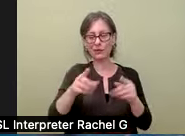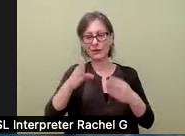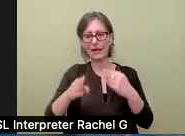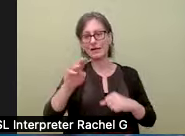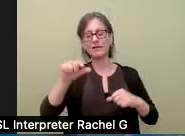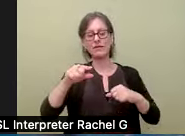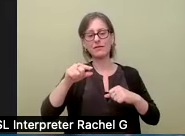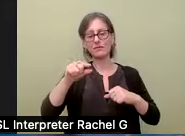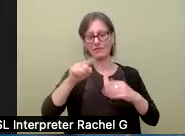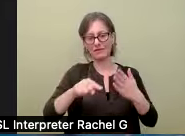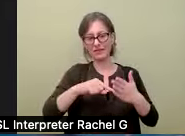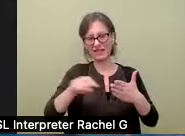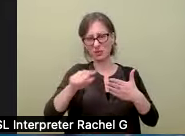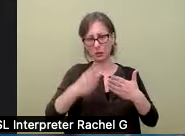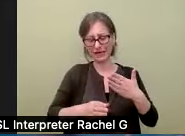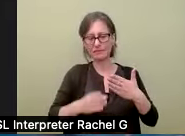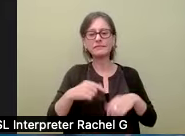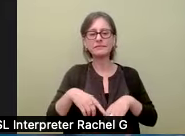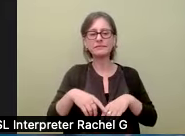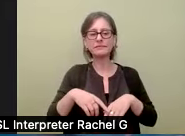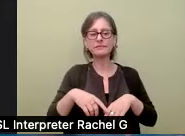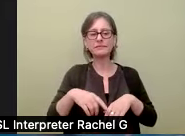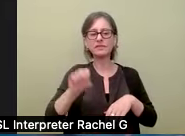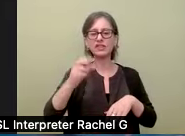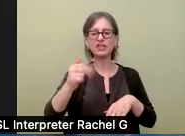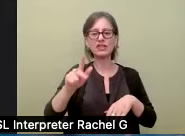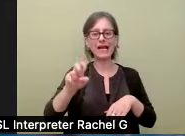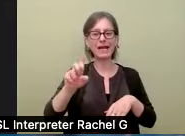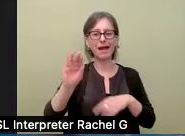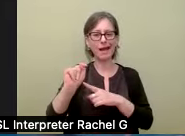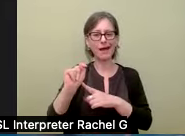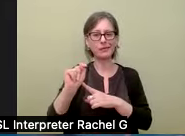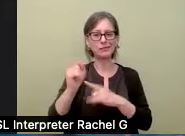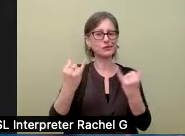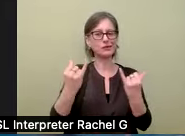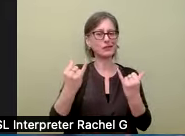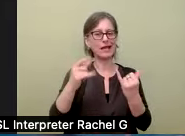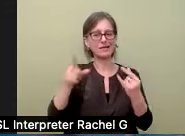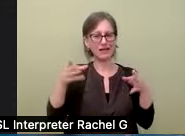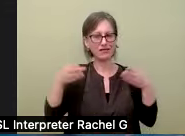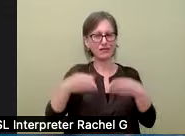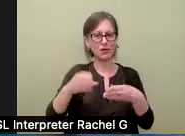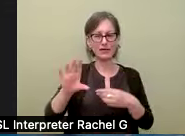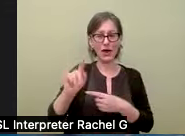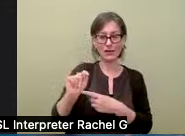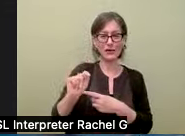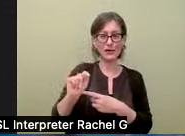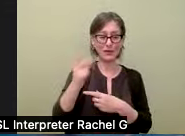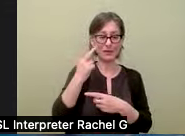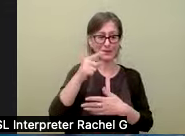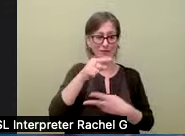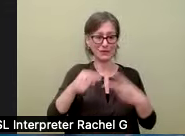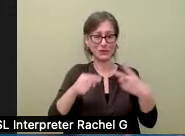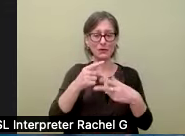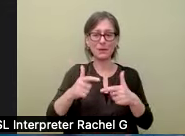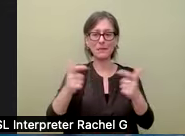2024. And also Shakeout. We're not going to talk about that today. Of course, that comes up in October. And so you can see there's these two big